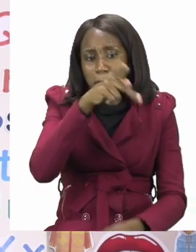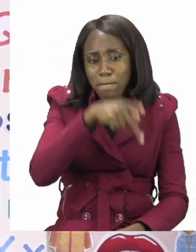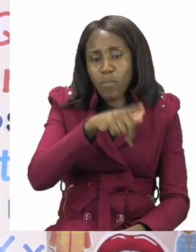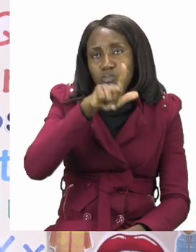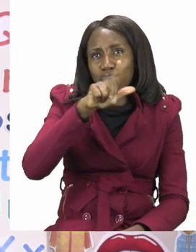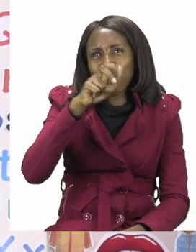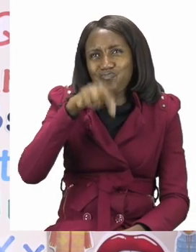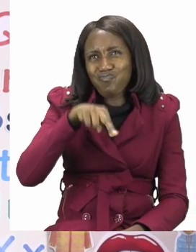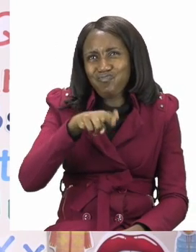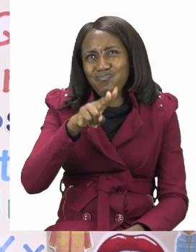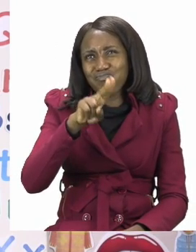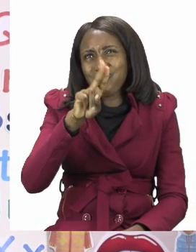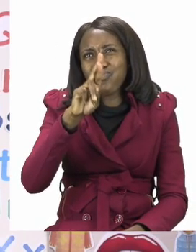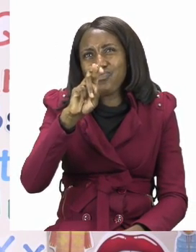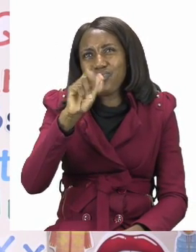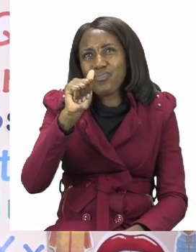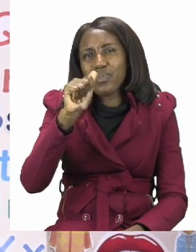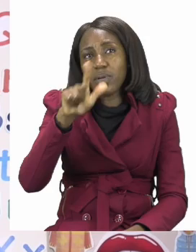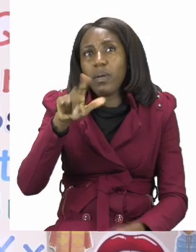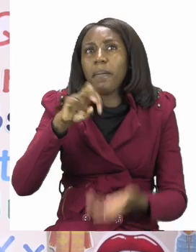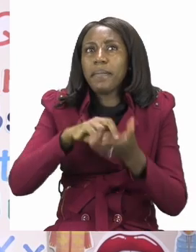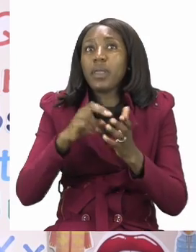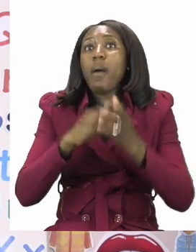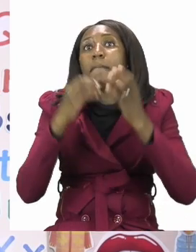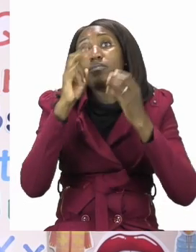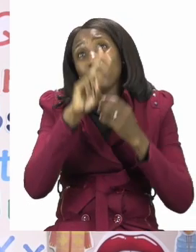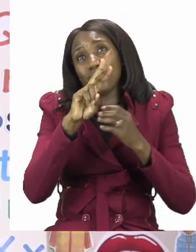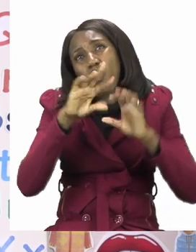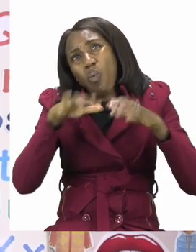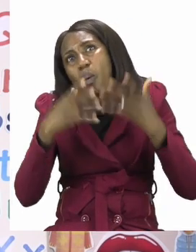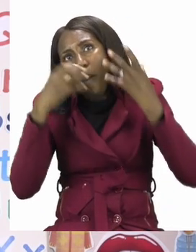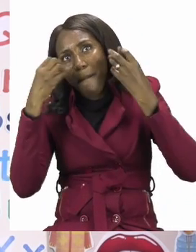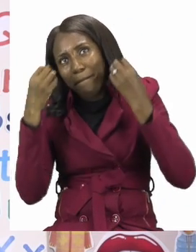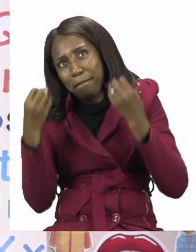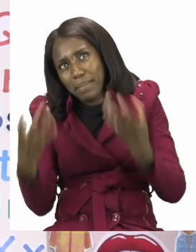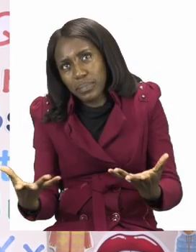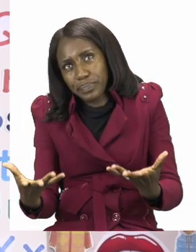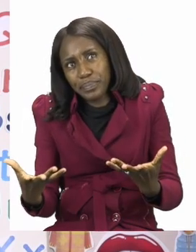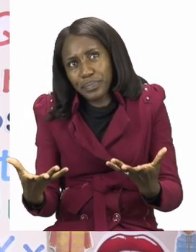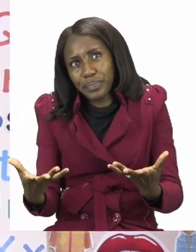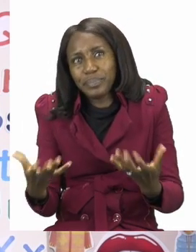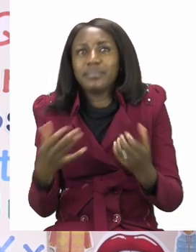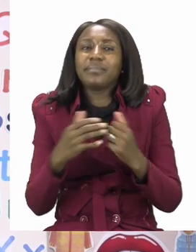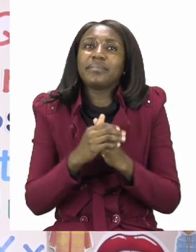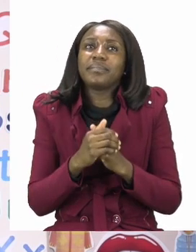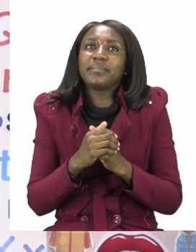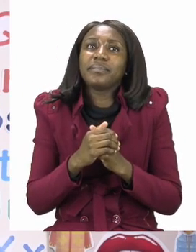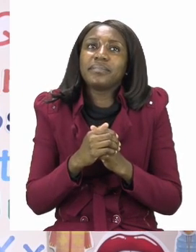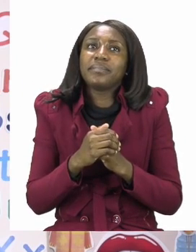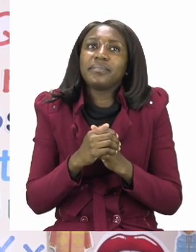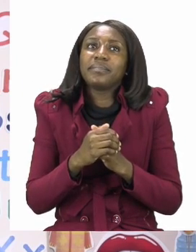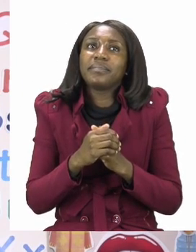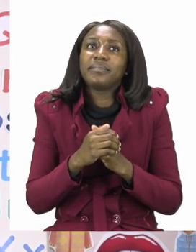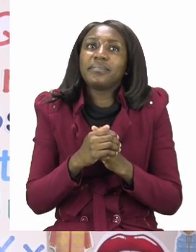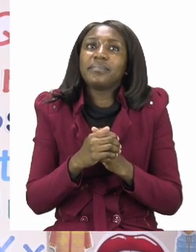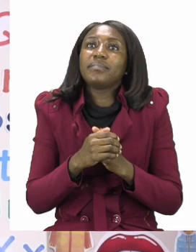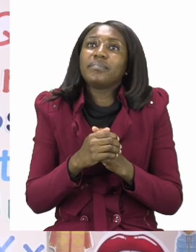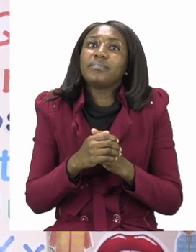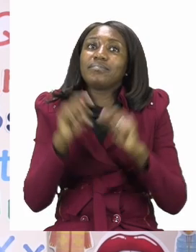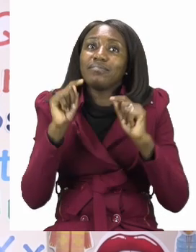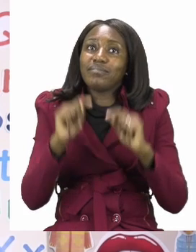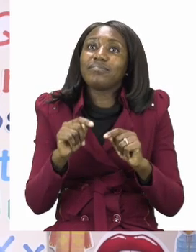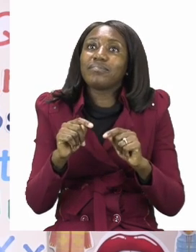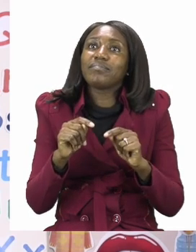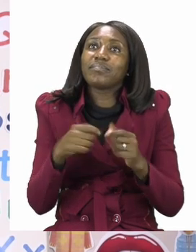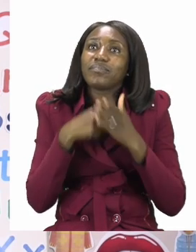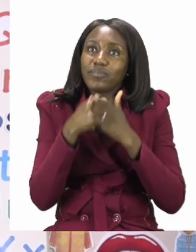a plural. Plural means two or more. So we're going to try and change two